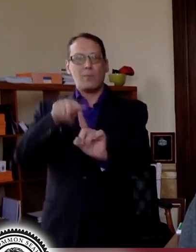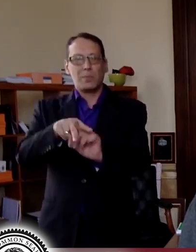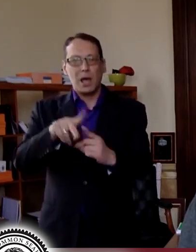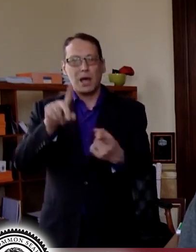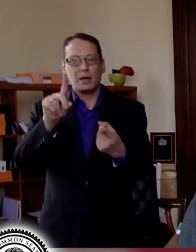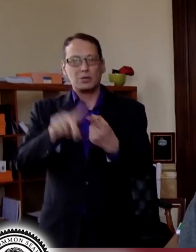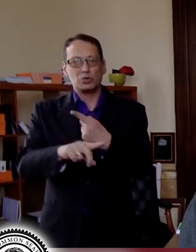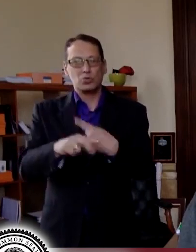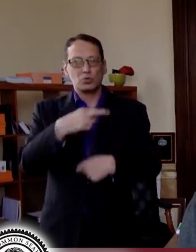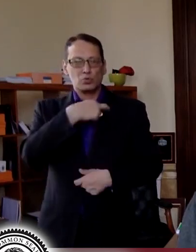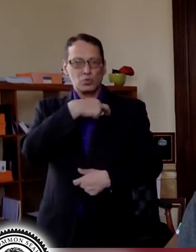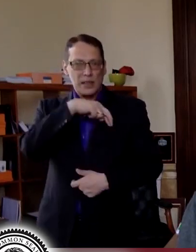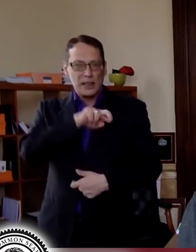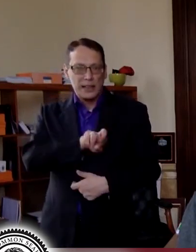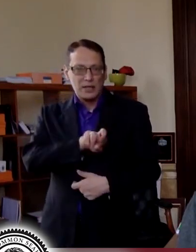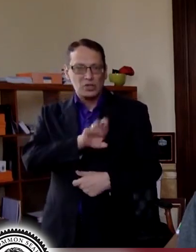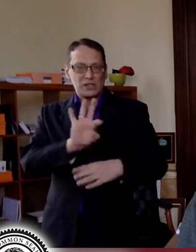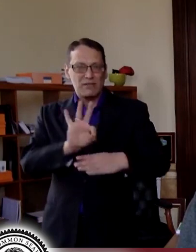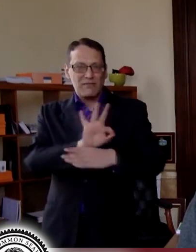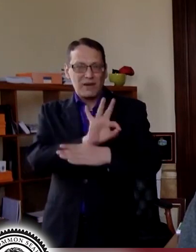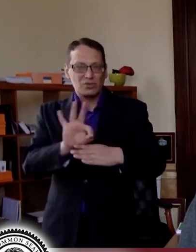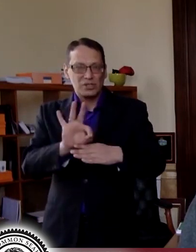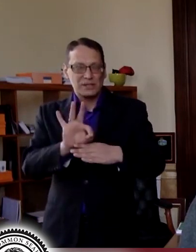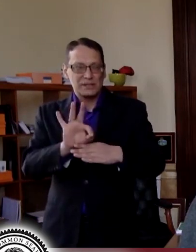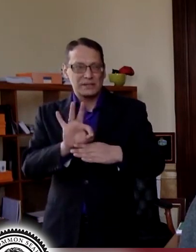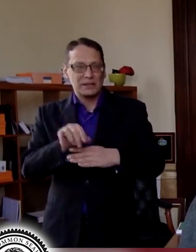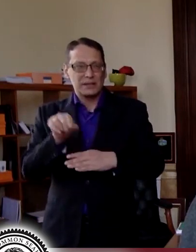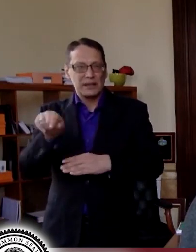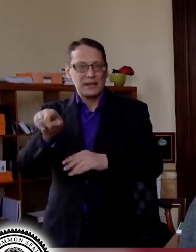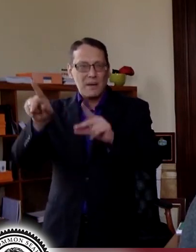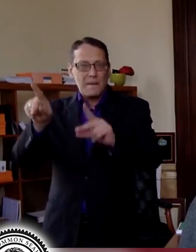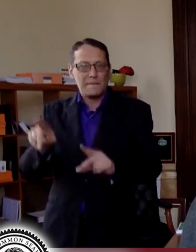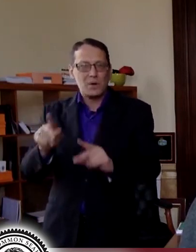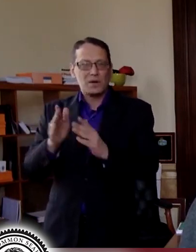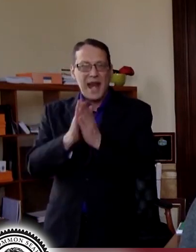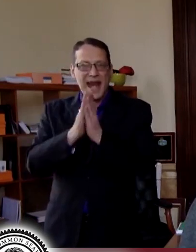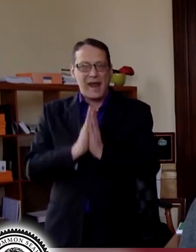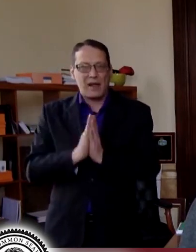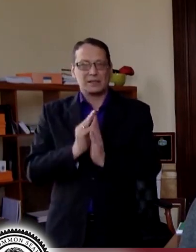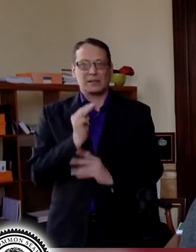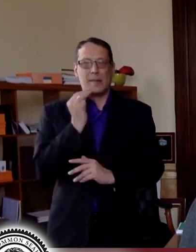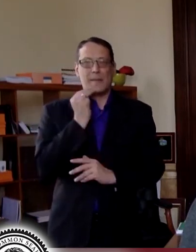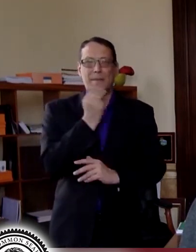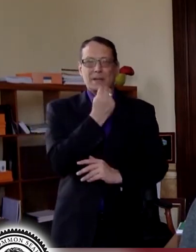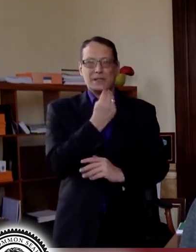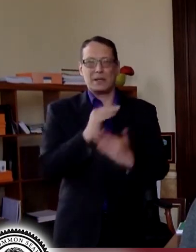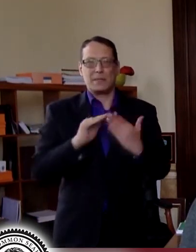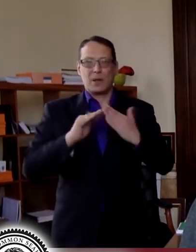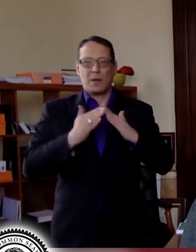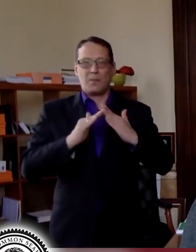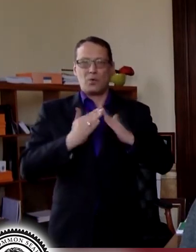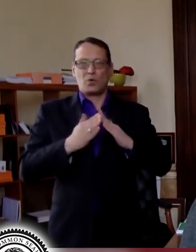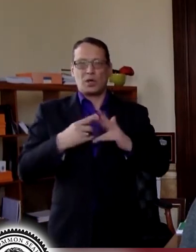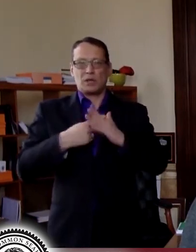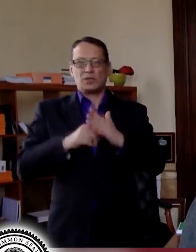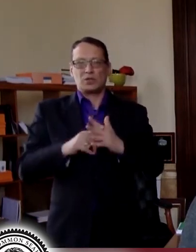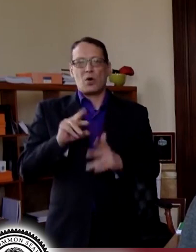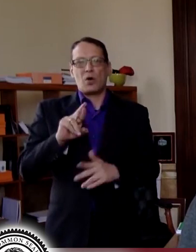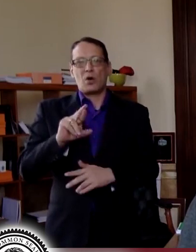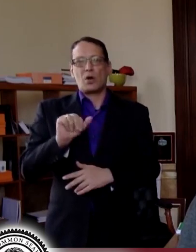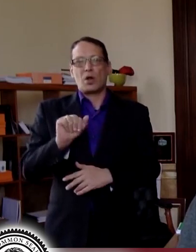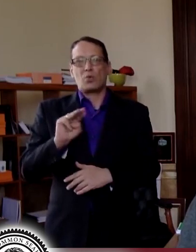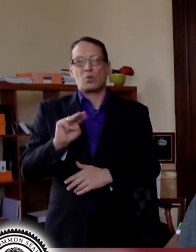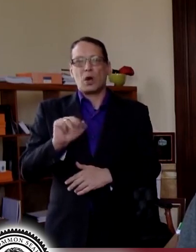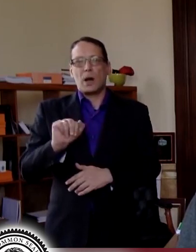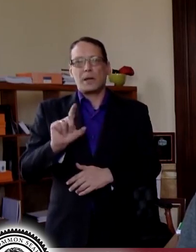religious functions and gatherings? This person's asking because the Muslim community is now beginning to observe Ramadan. They